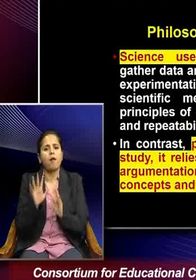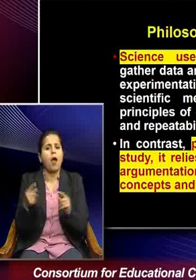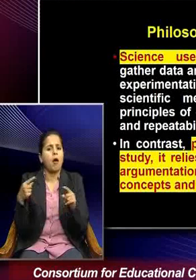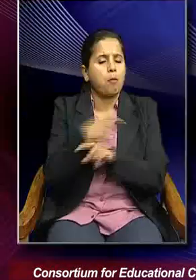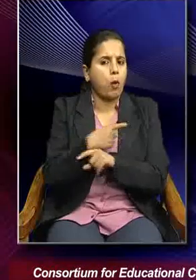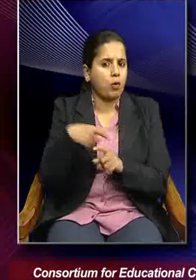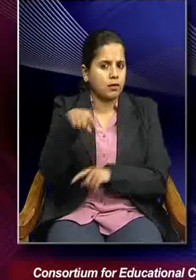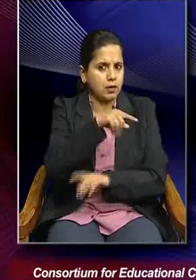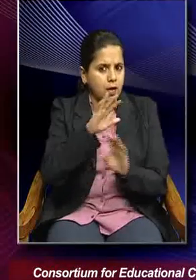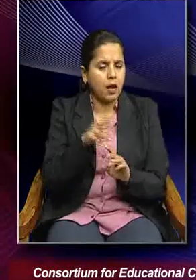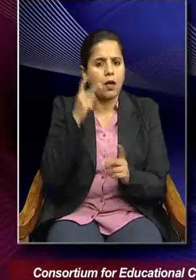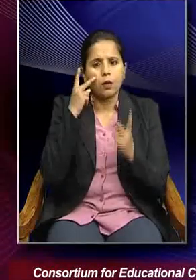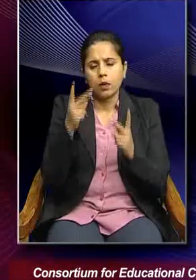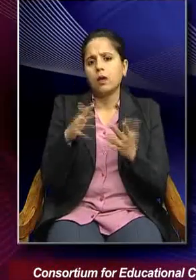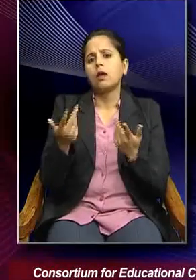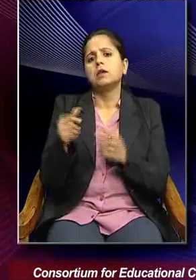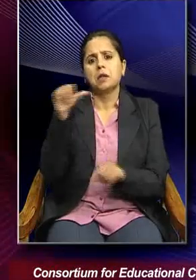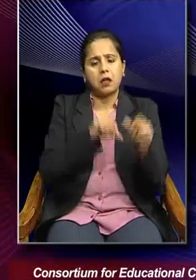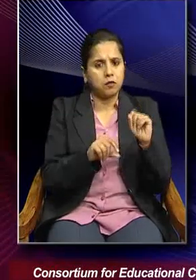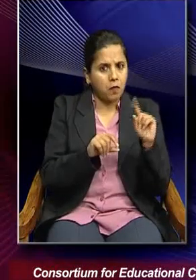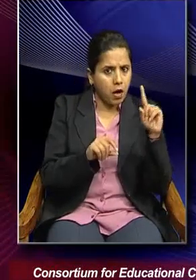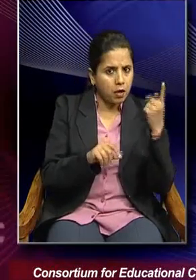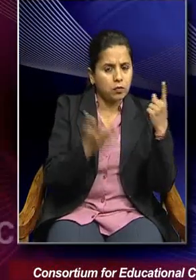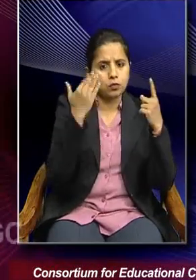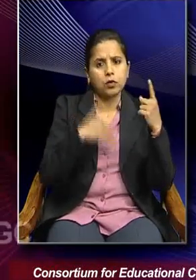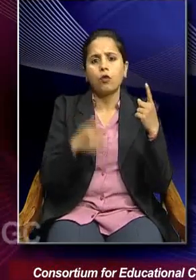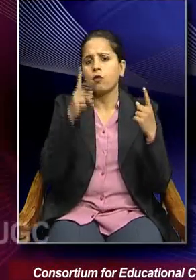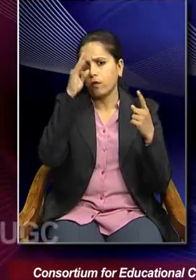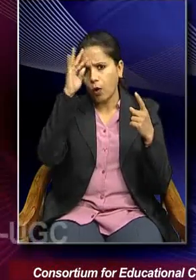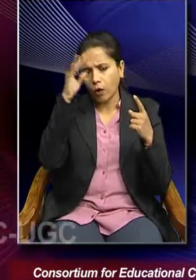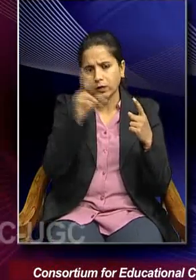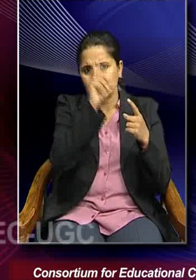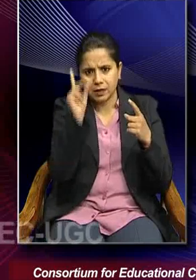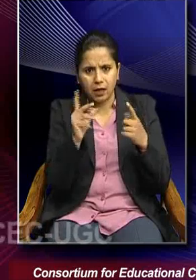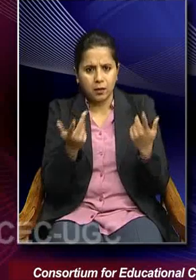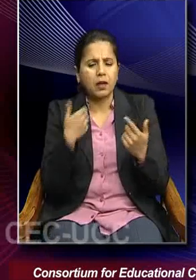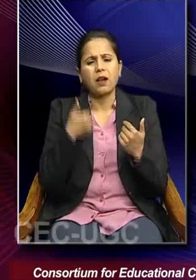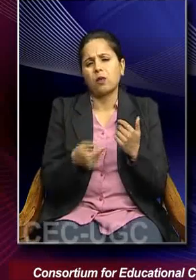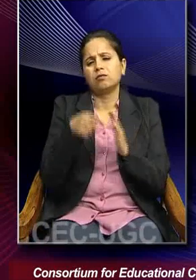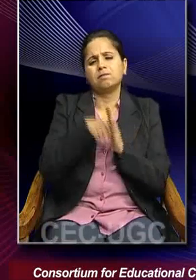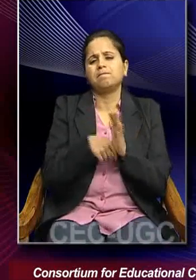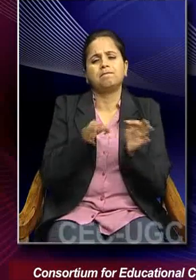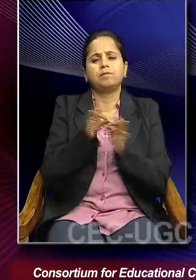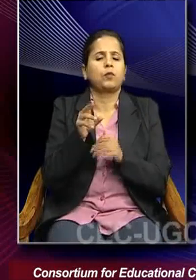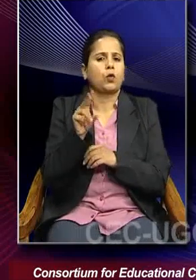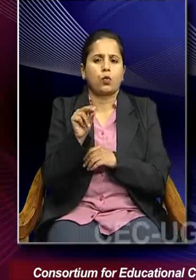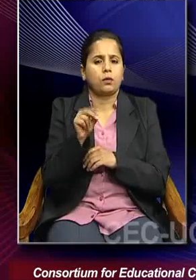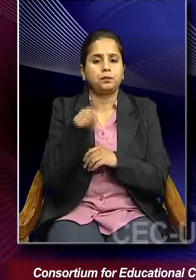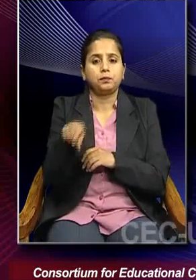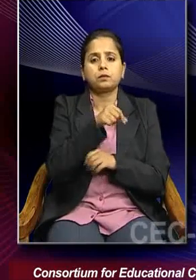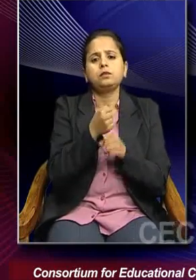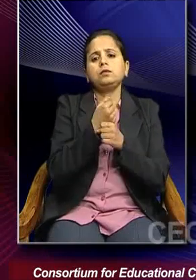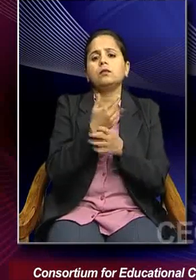opposition to this view, whether science is first order and philosophy is second order, but I am not going into that detail. From the